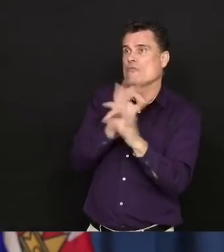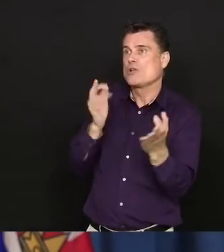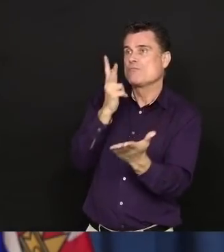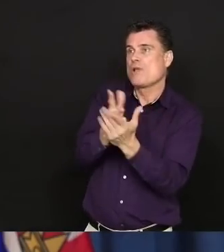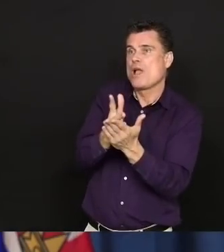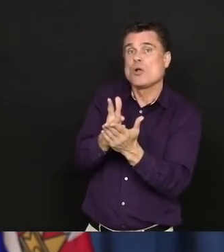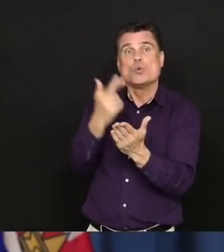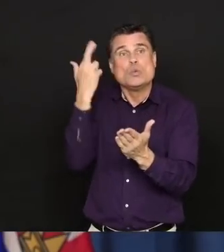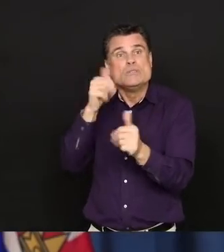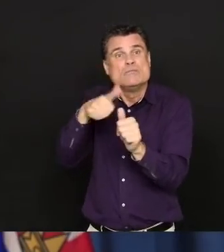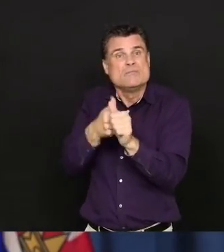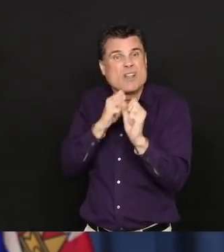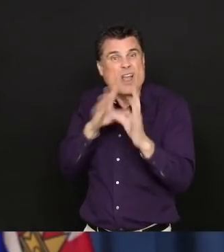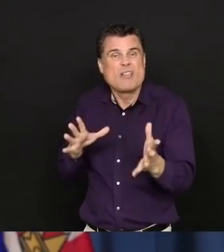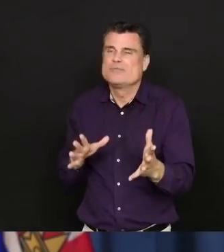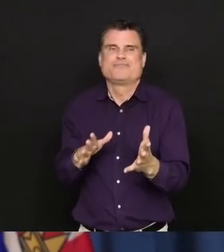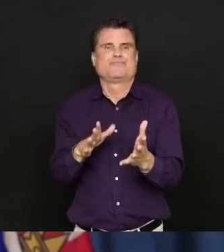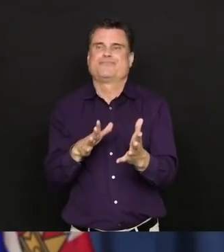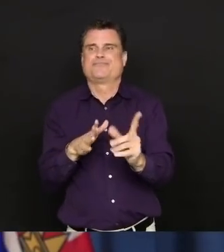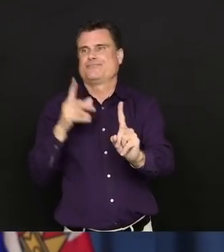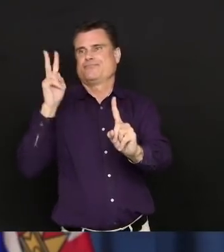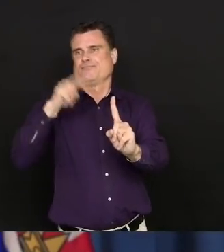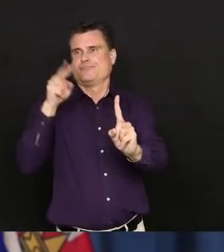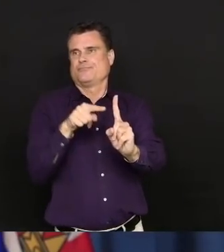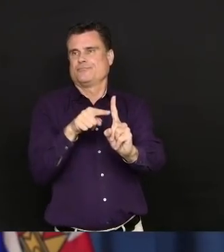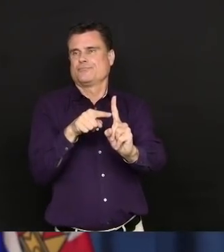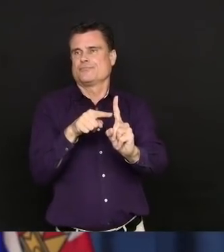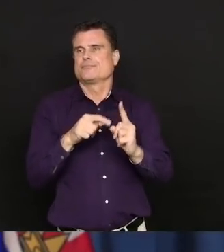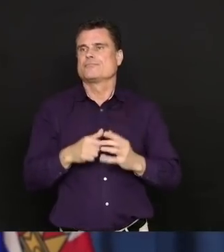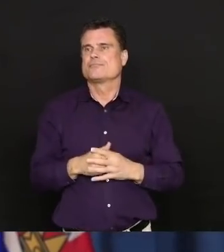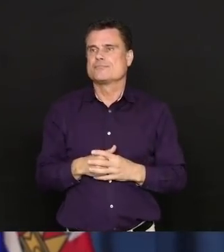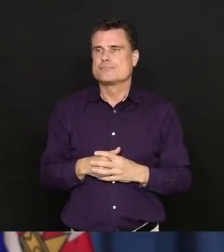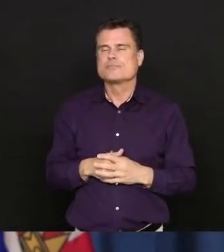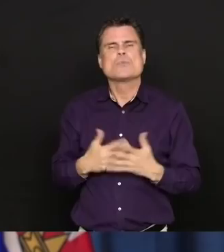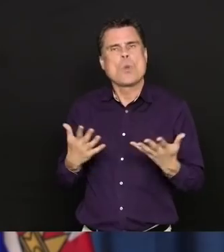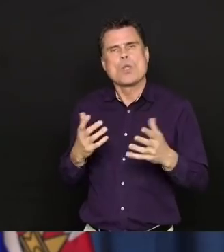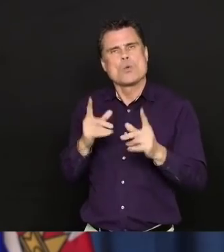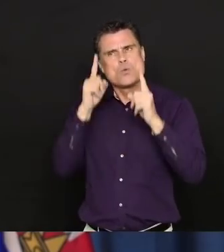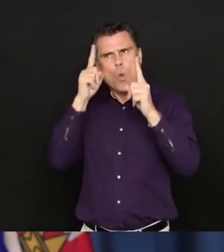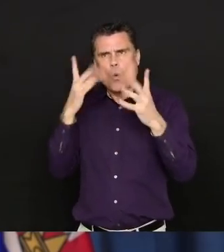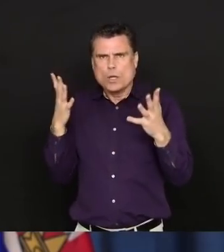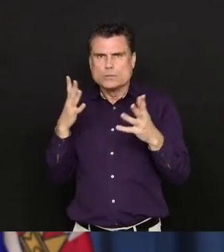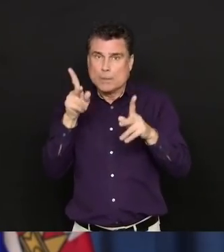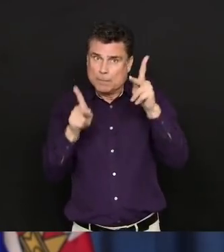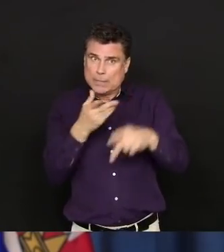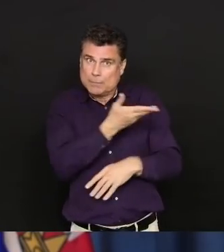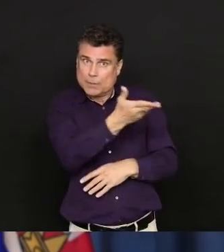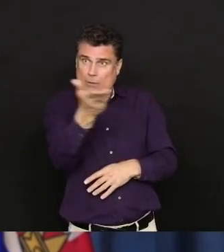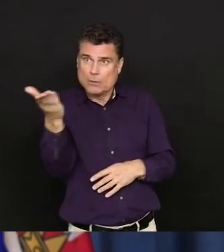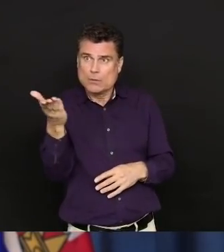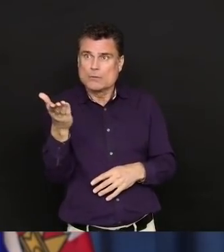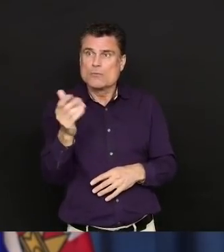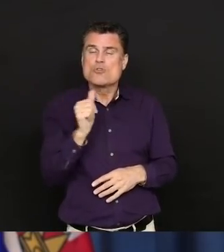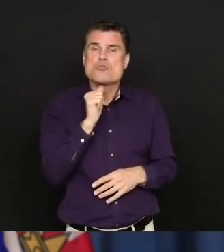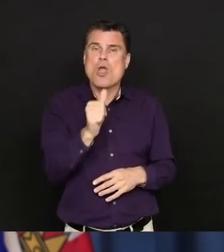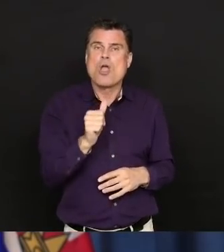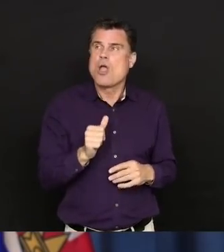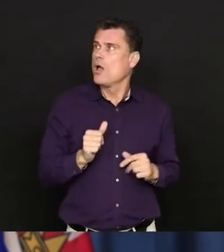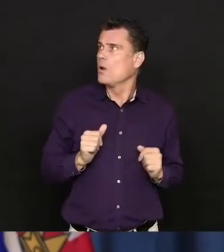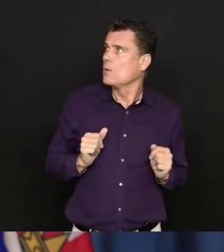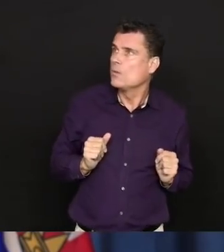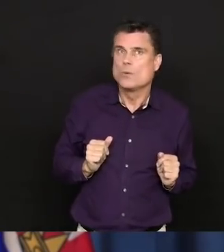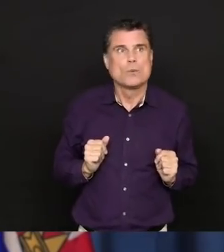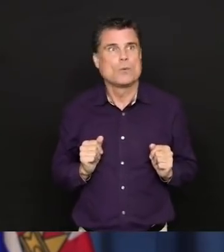and people aren't taking spaces that are required, for example, for nurses or doctors with specific